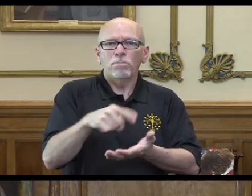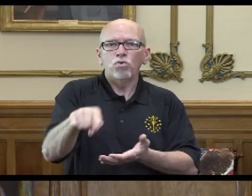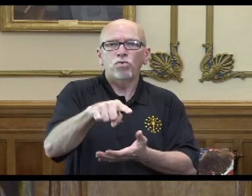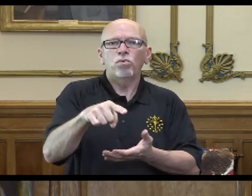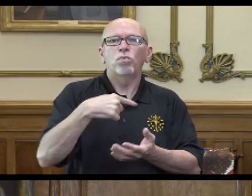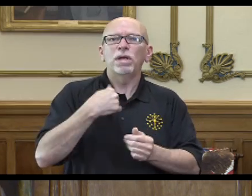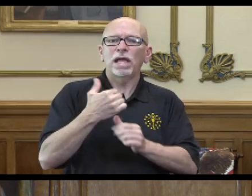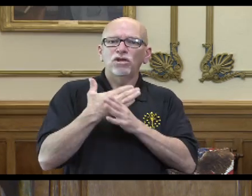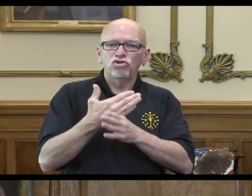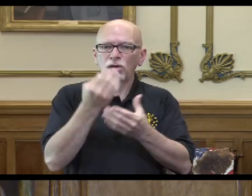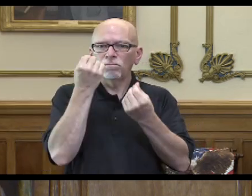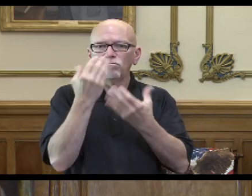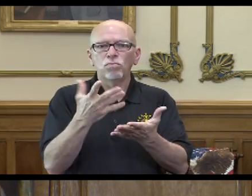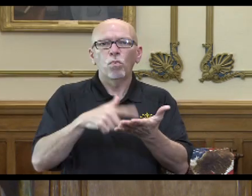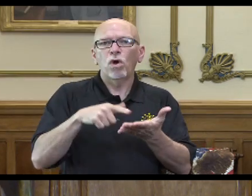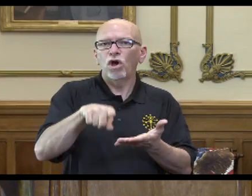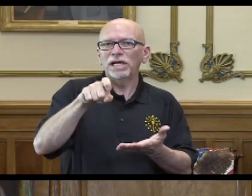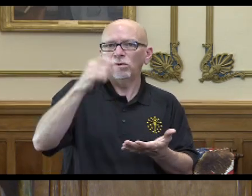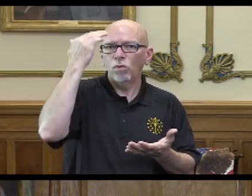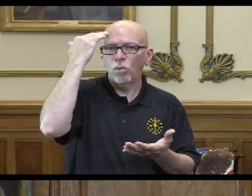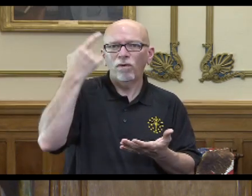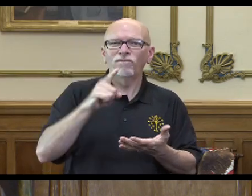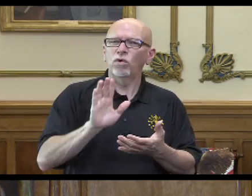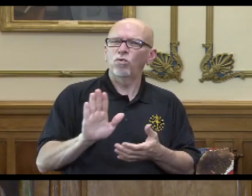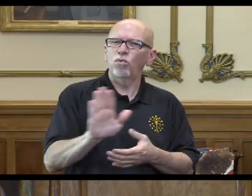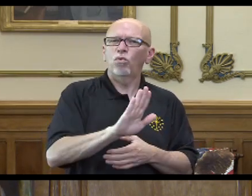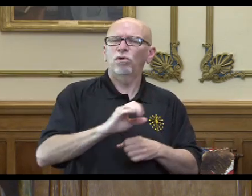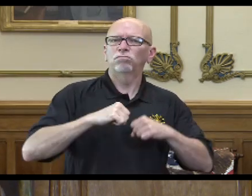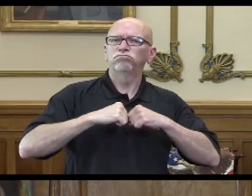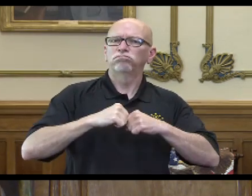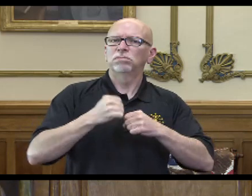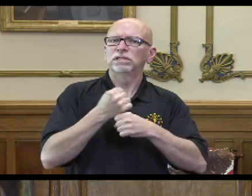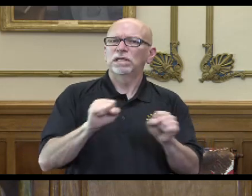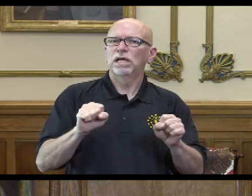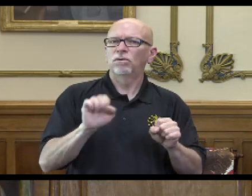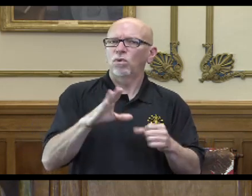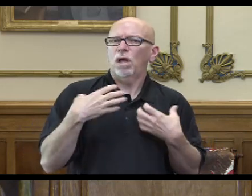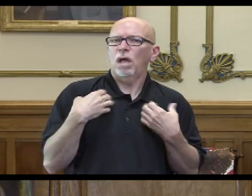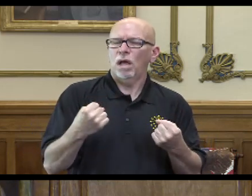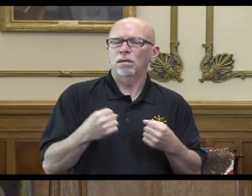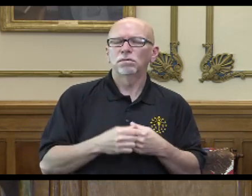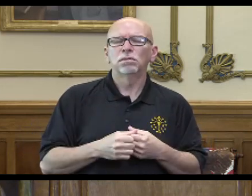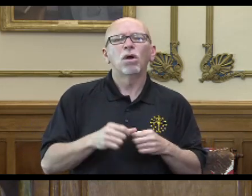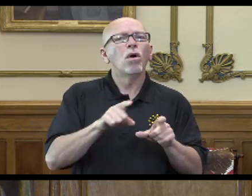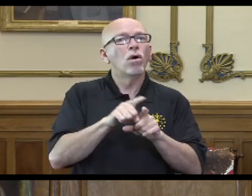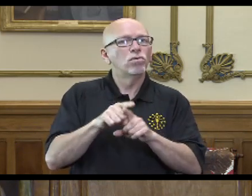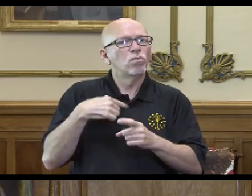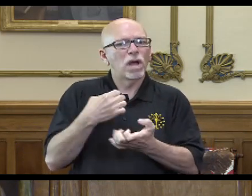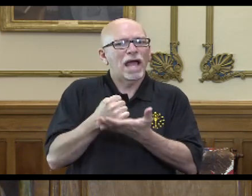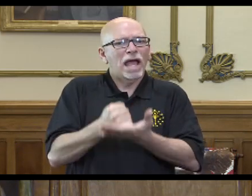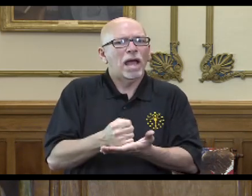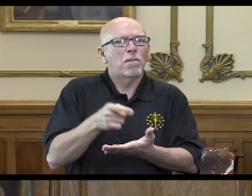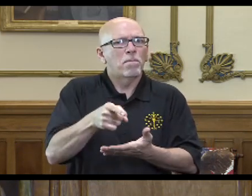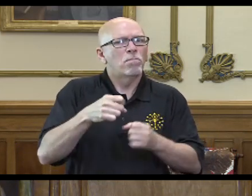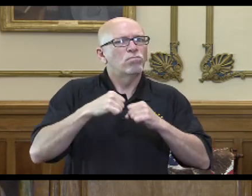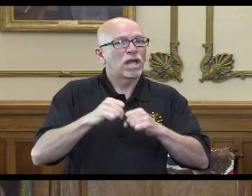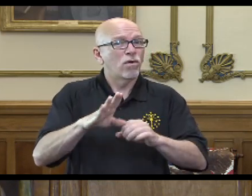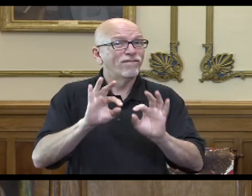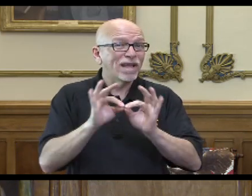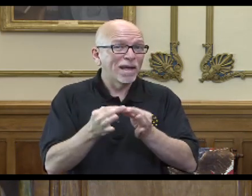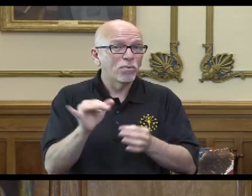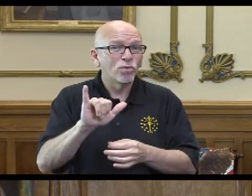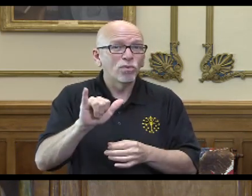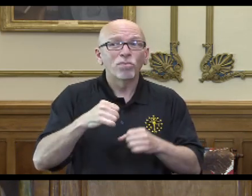with them information they need to know for their own sake, for their health. But we also want to help them to be able to protect their